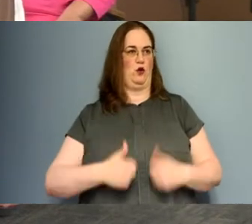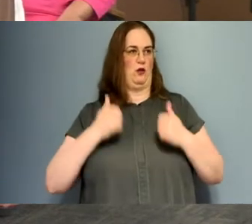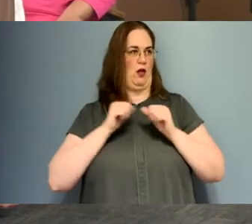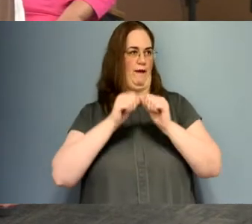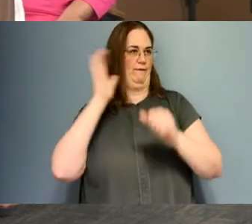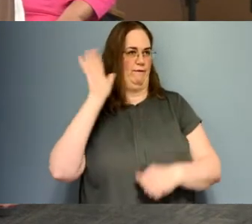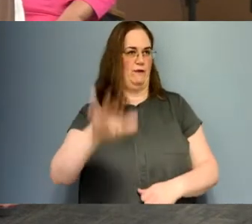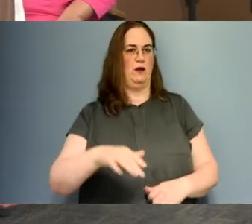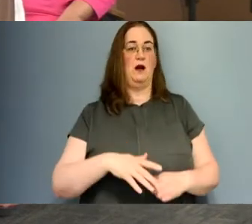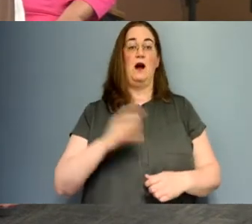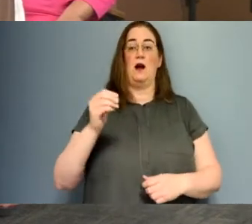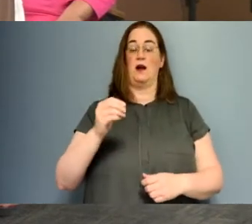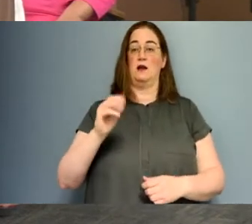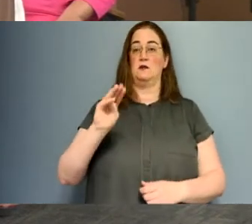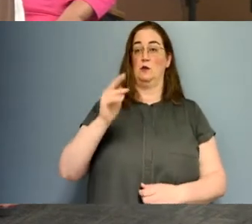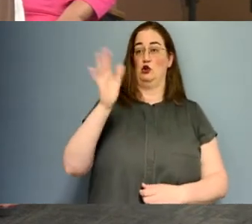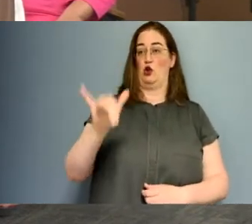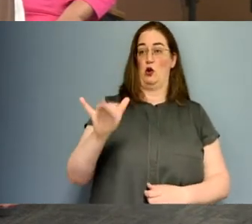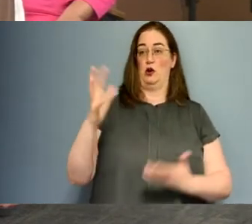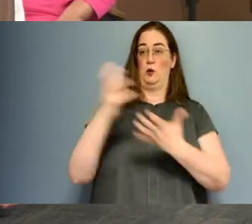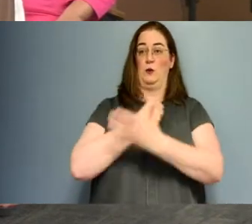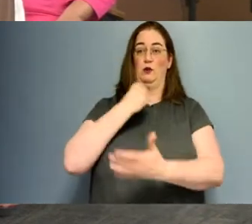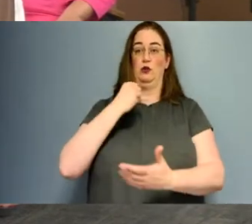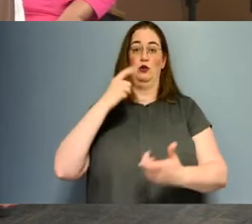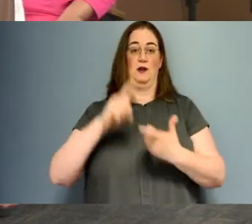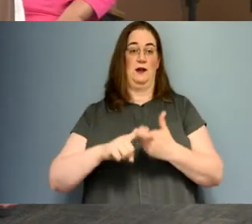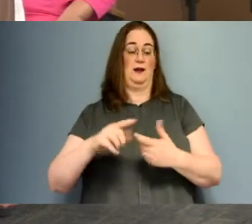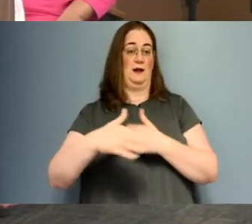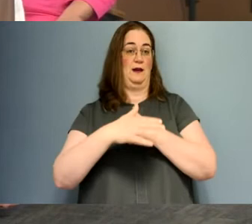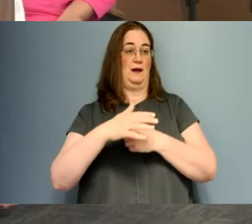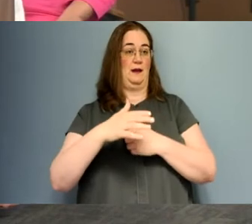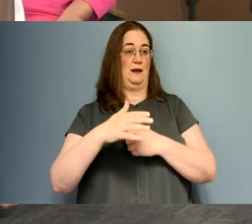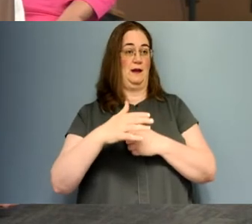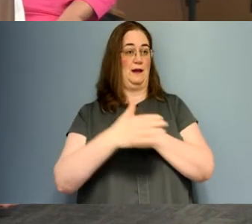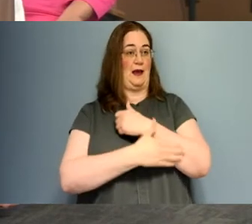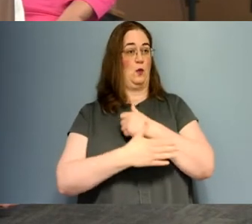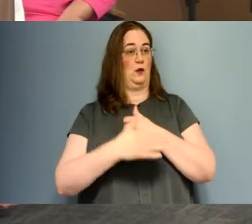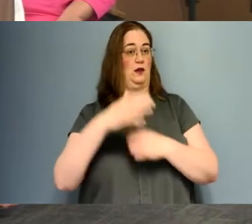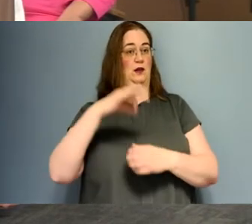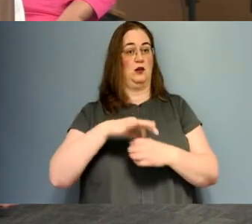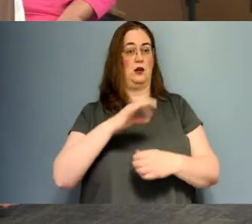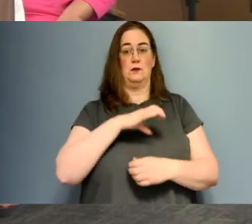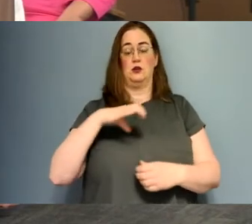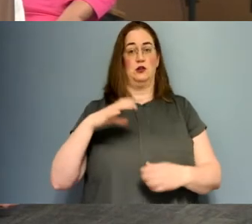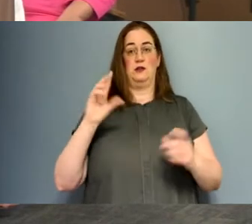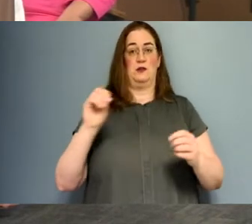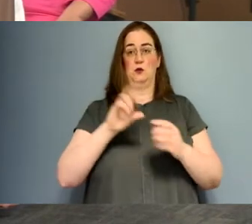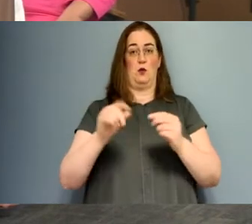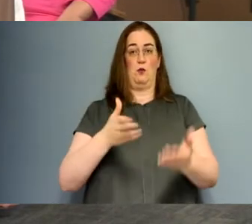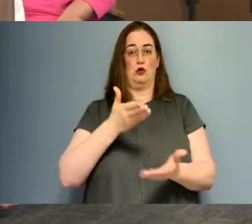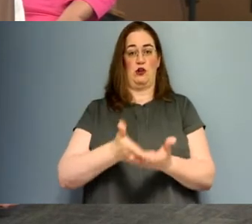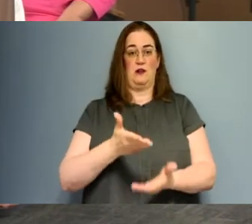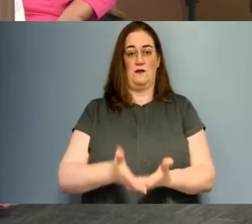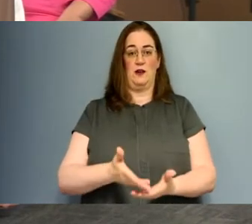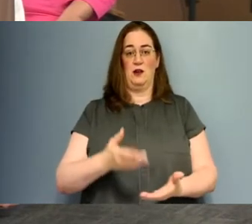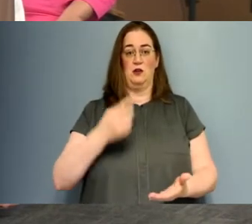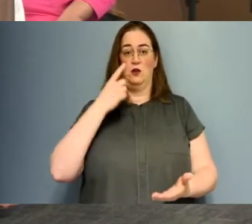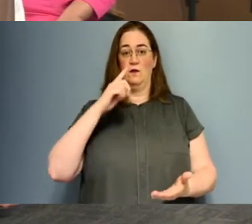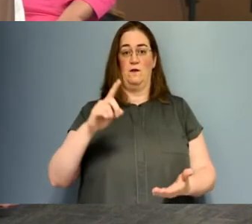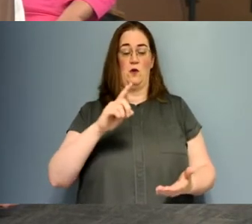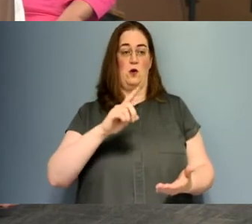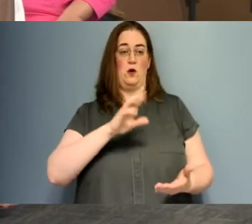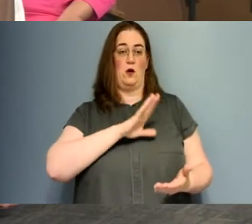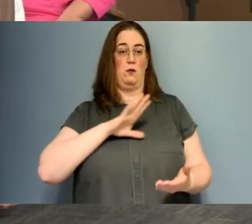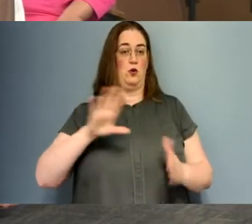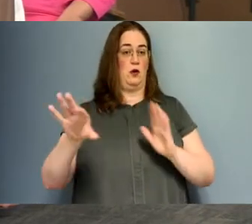majority winner in a county election, a commissioner needs no more justification for a board